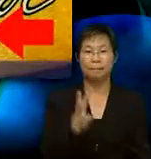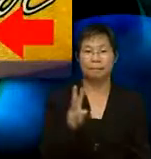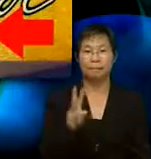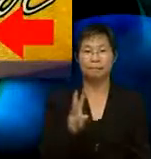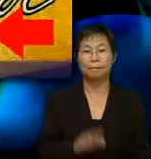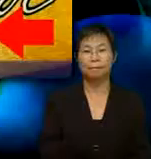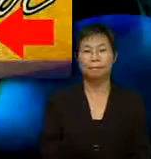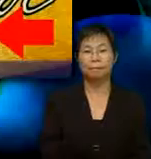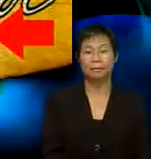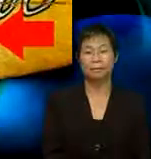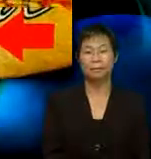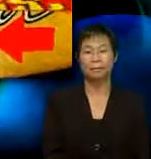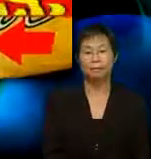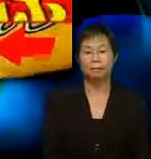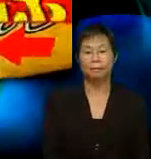6.